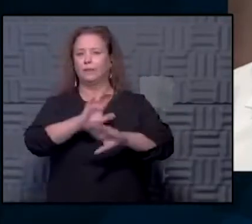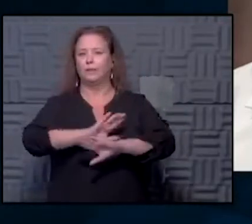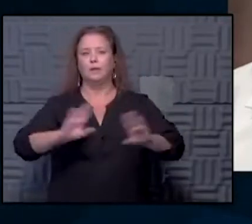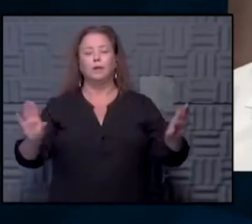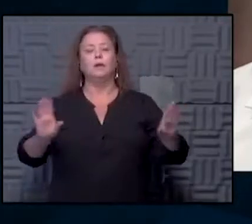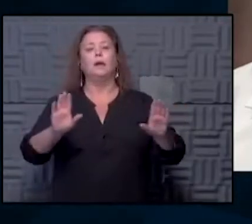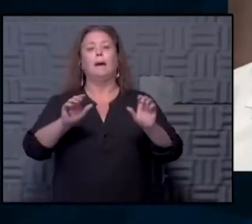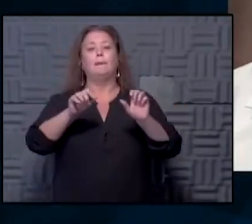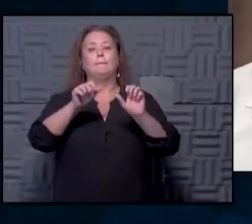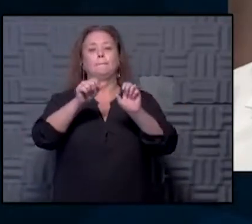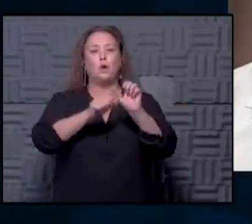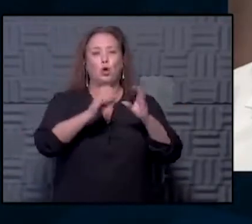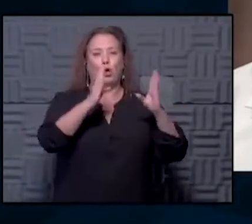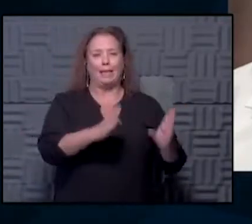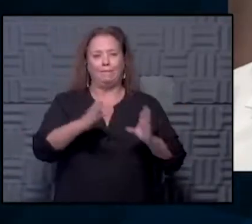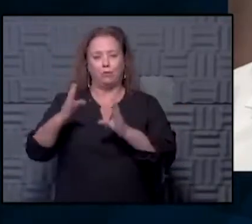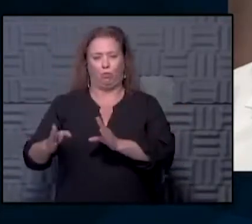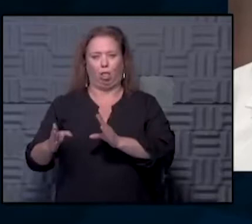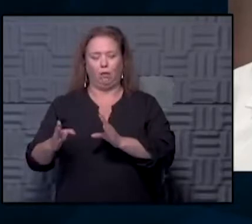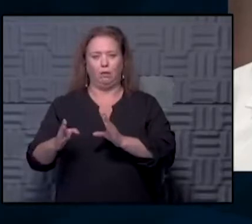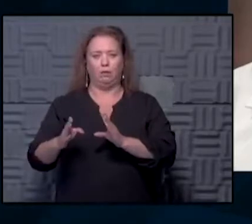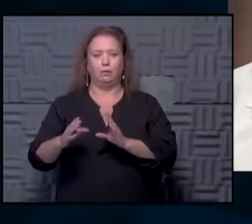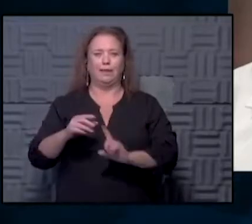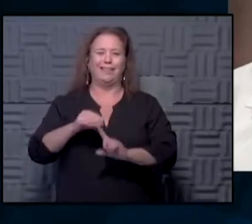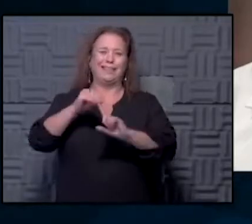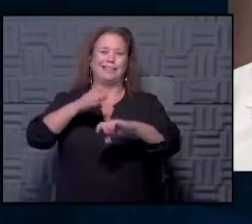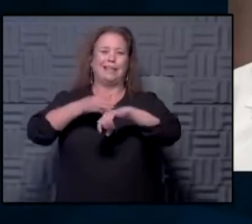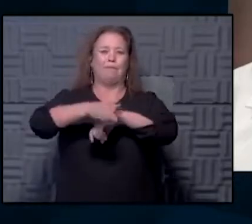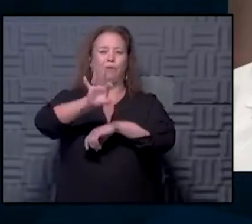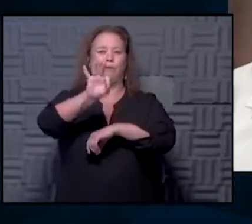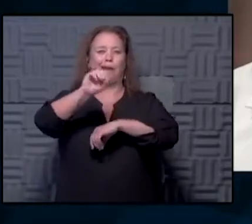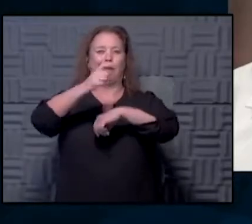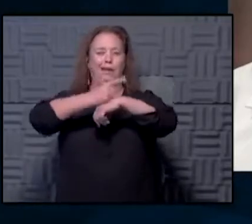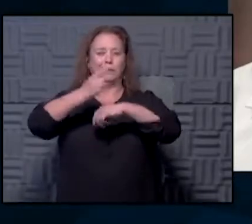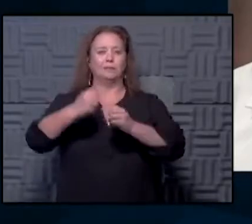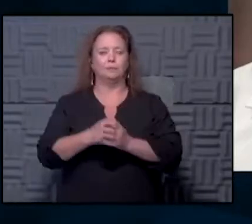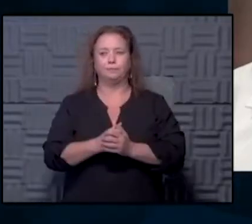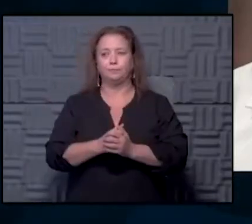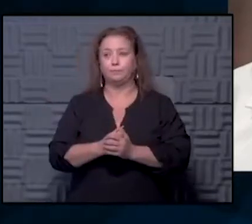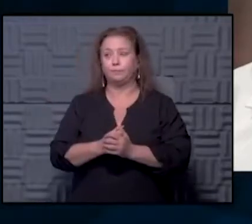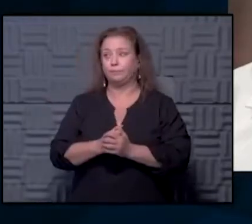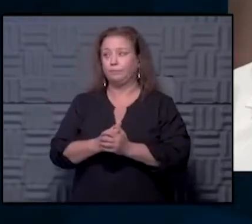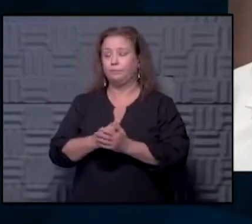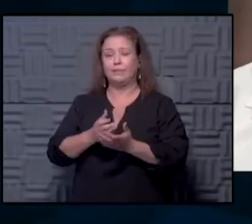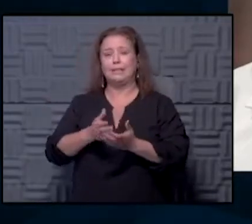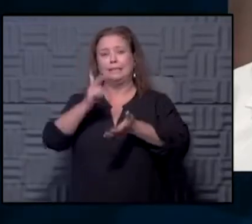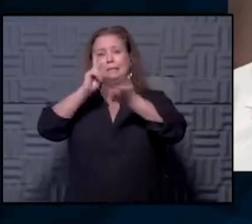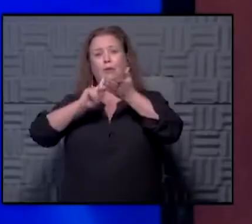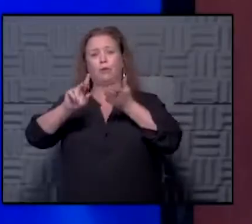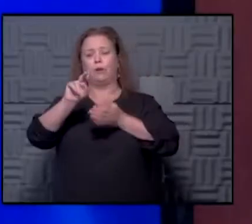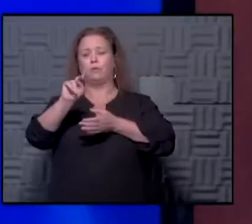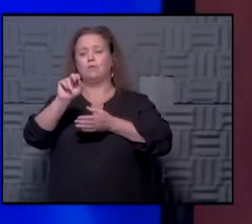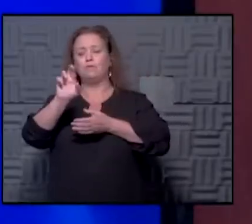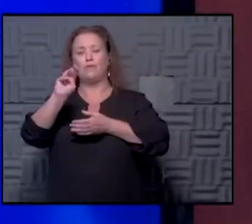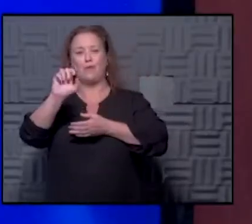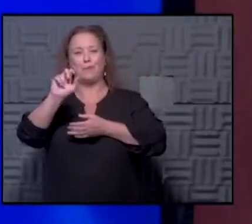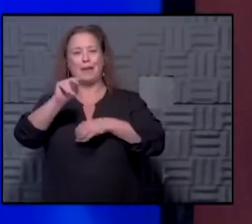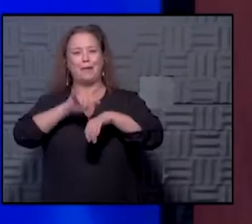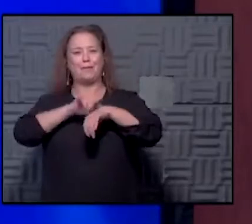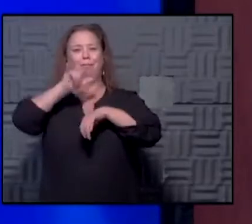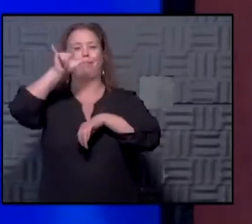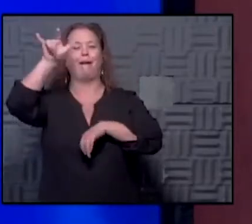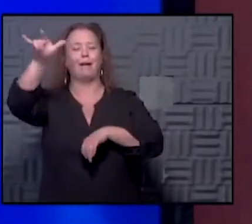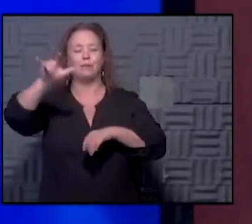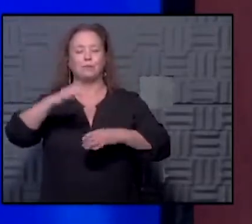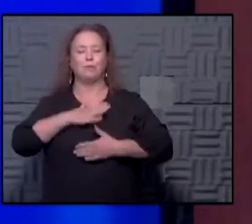it per individual, unless it's 90 days or greater out. All right. Secretary Norman, I know you have to run. It's always a pleasure to have